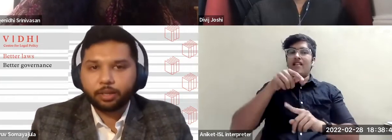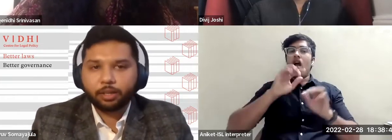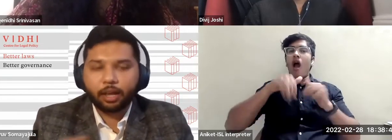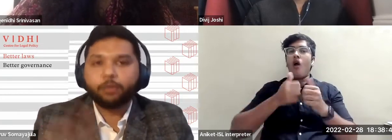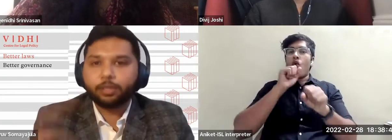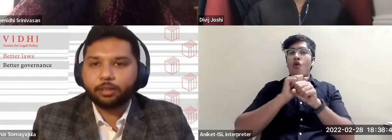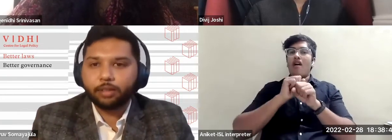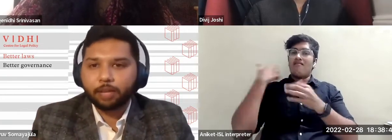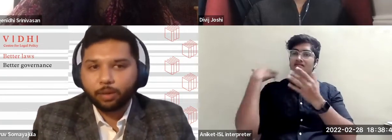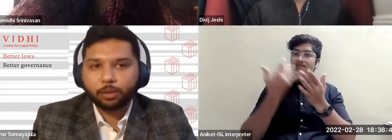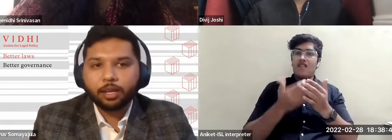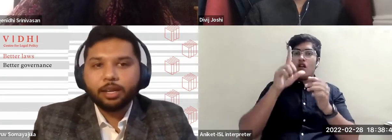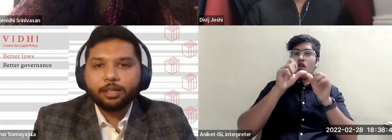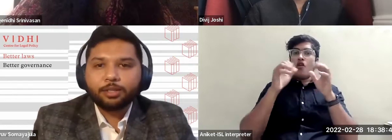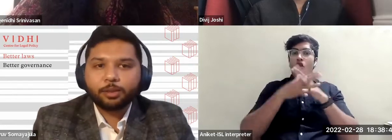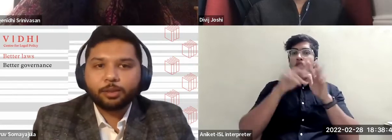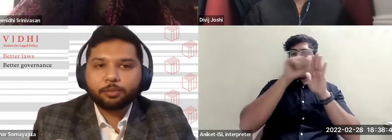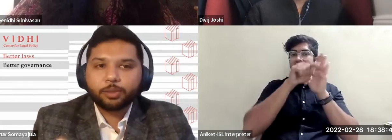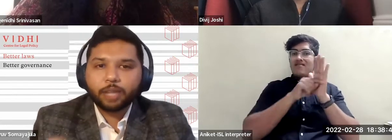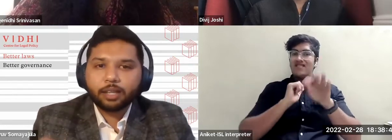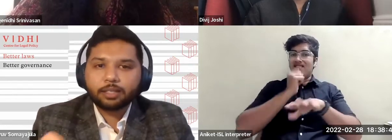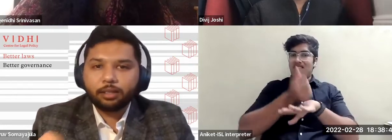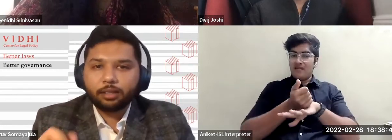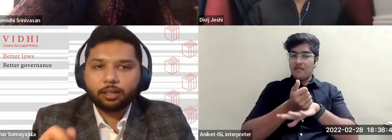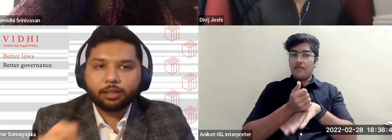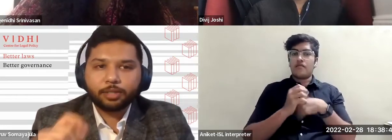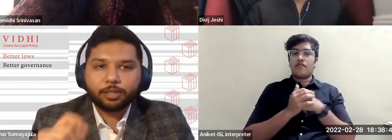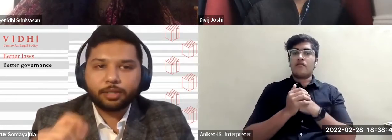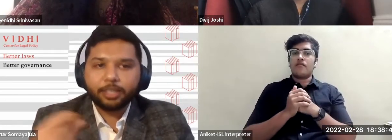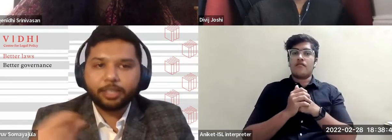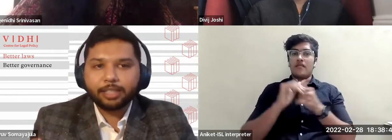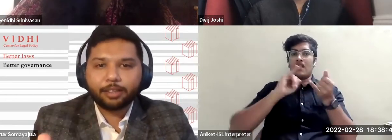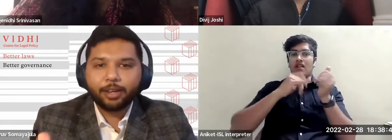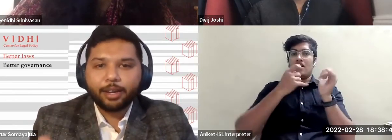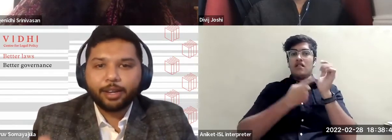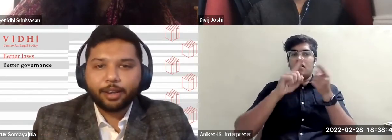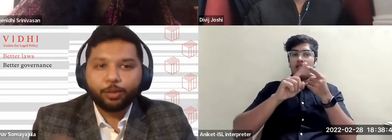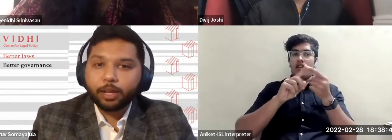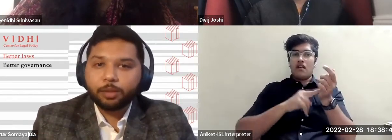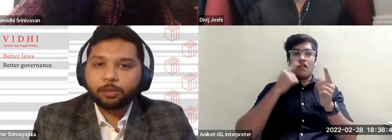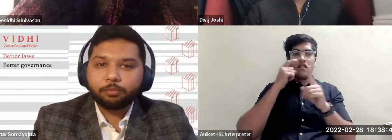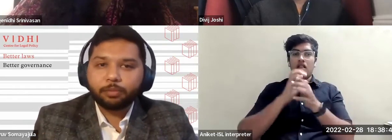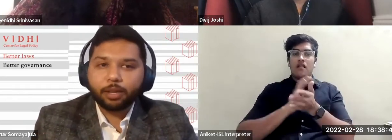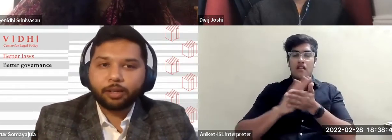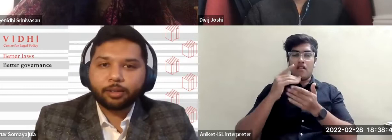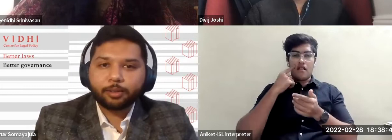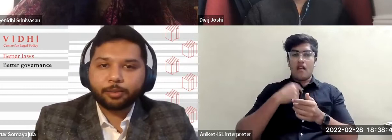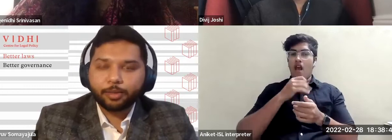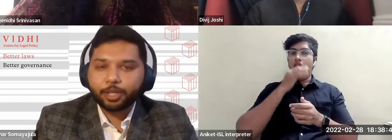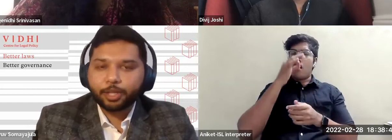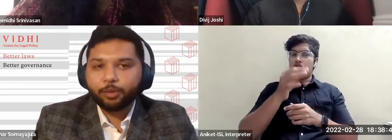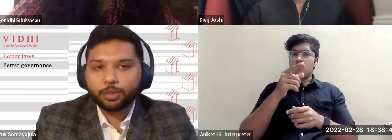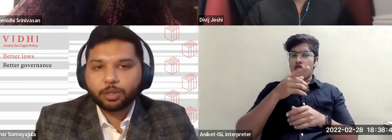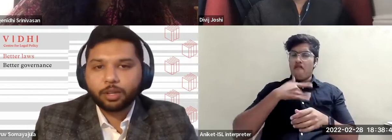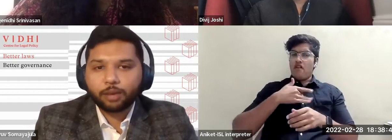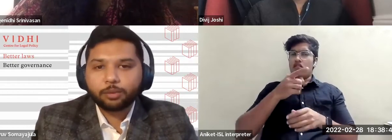whichever, like, however that may look. So to that extent, Srinidhi, I think, would you like to